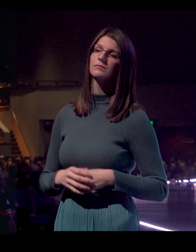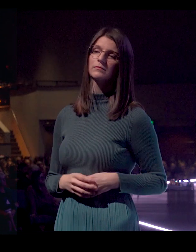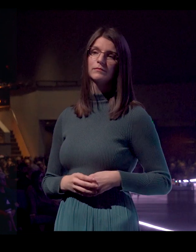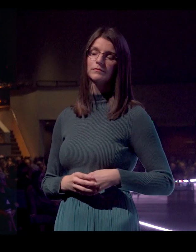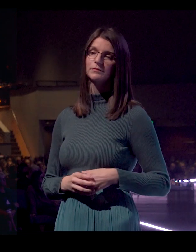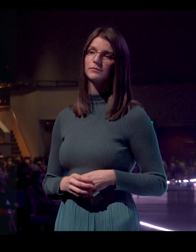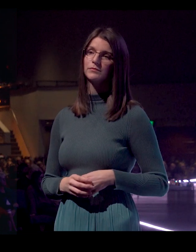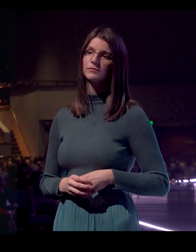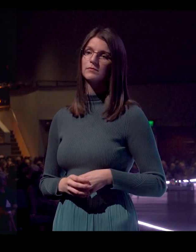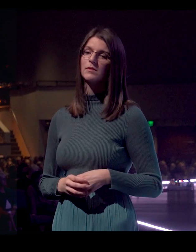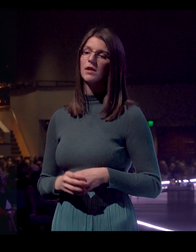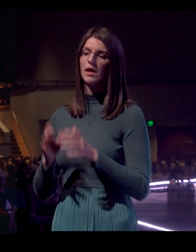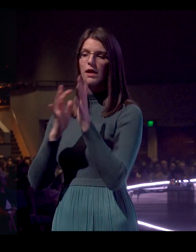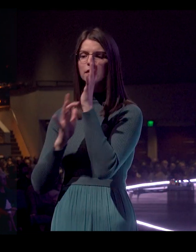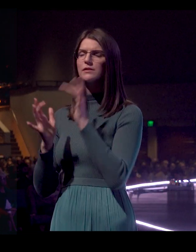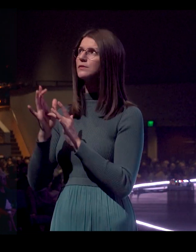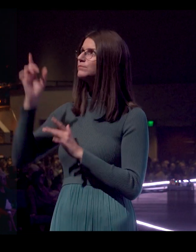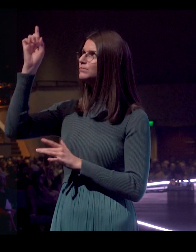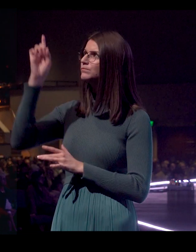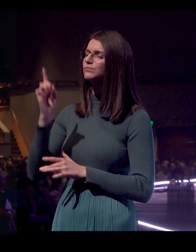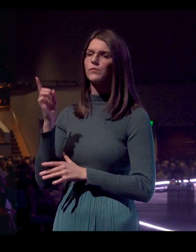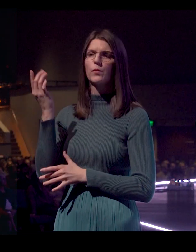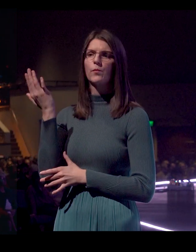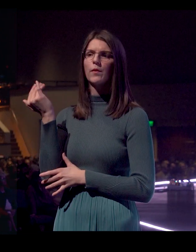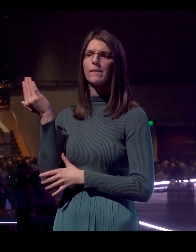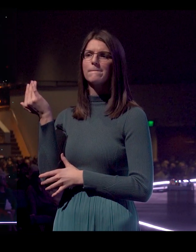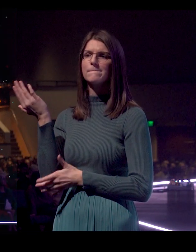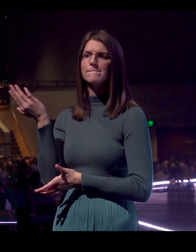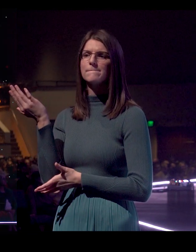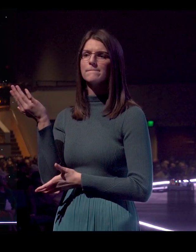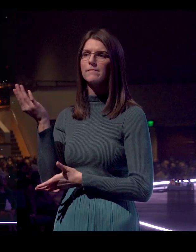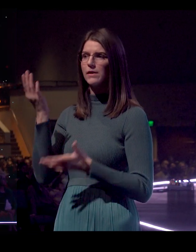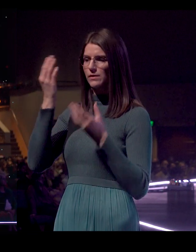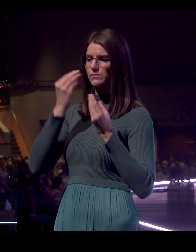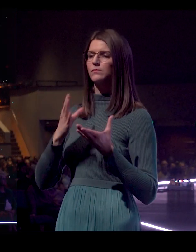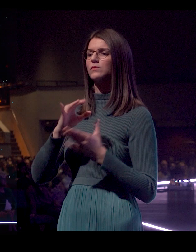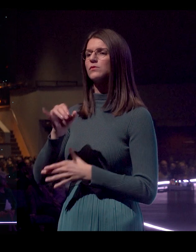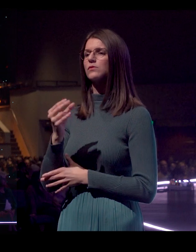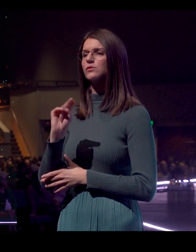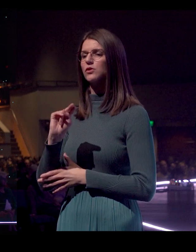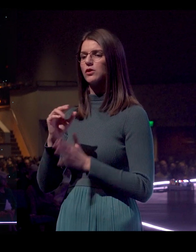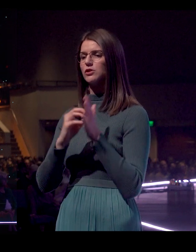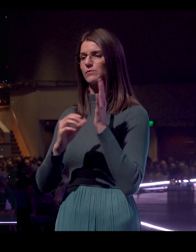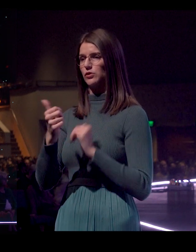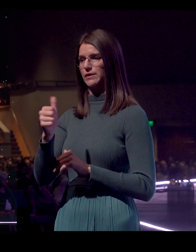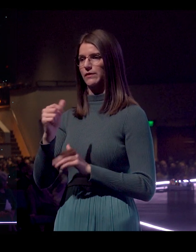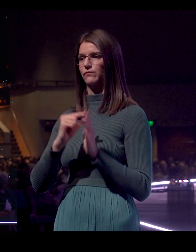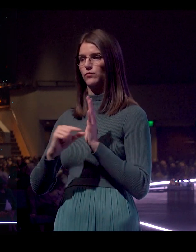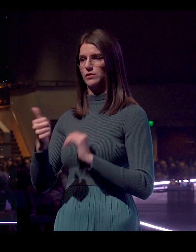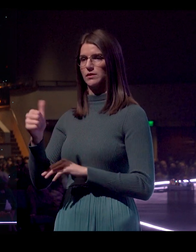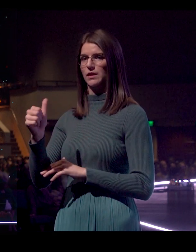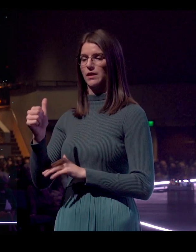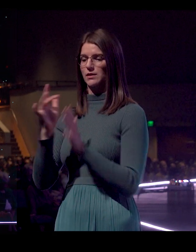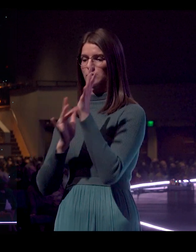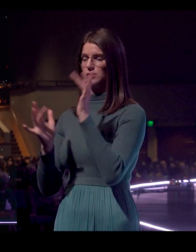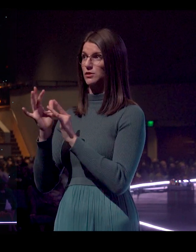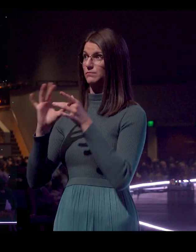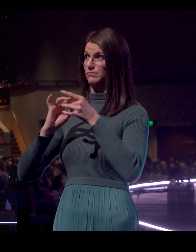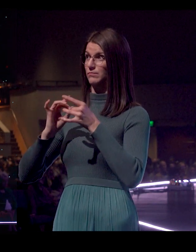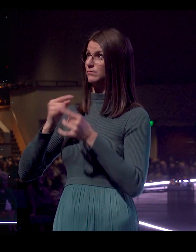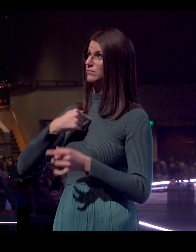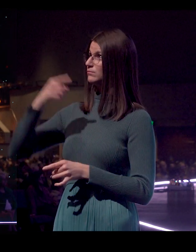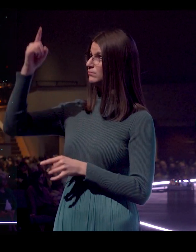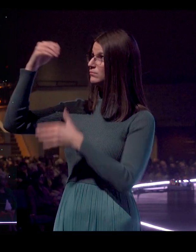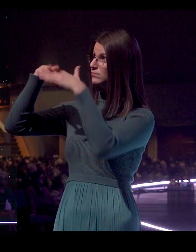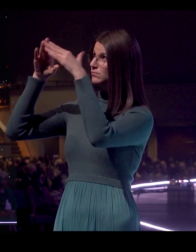He told us in John chapter 10, verse 10, Jesus said, I have come that they, that's us, that they may have life and have